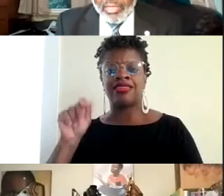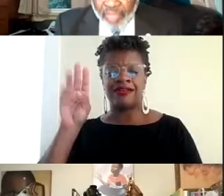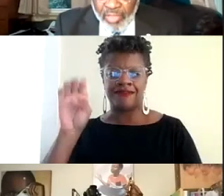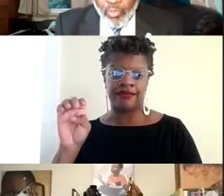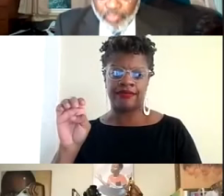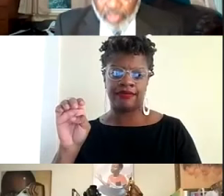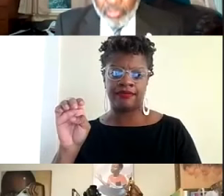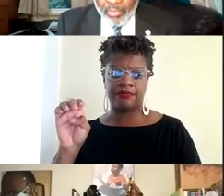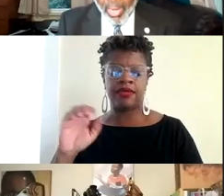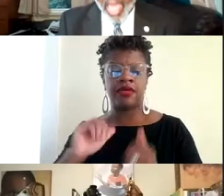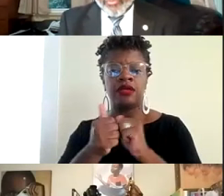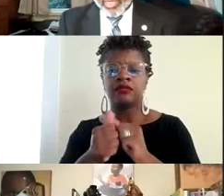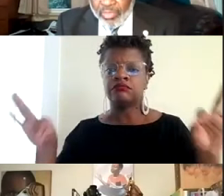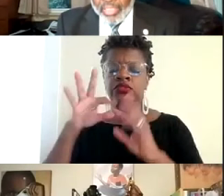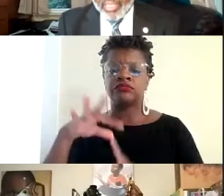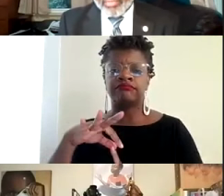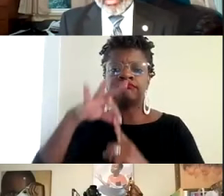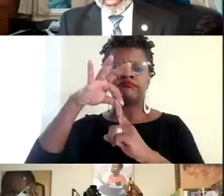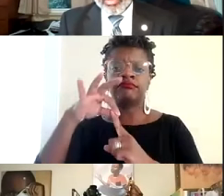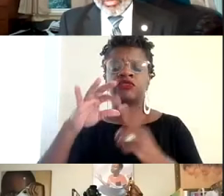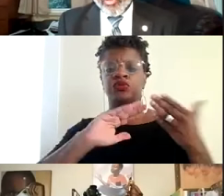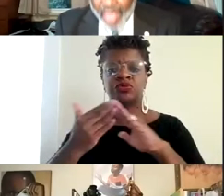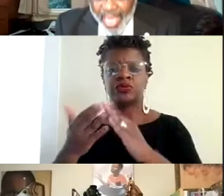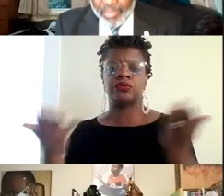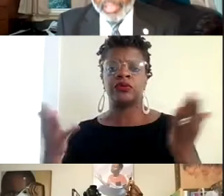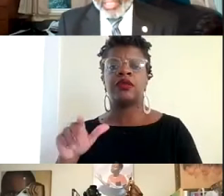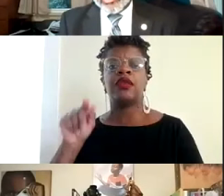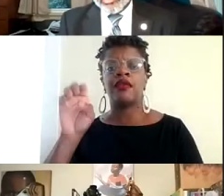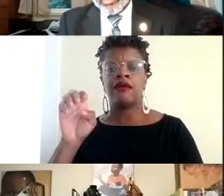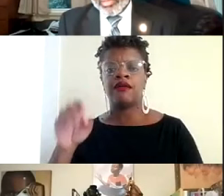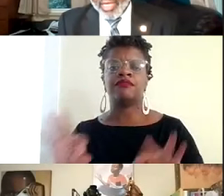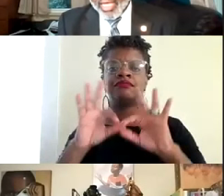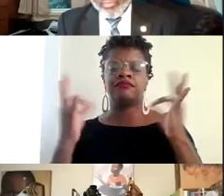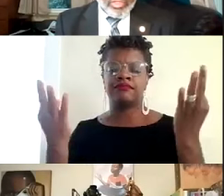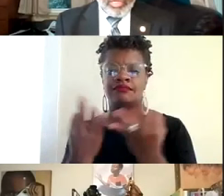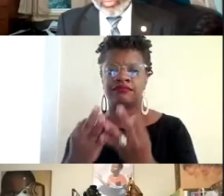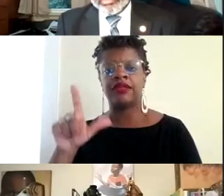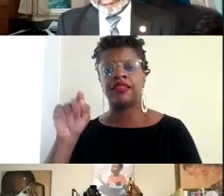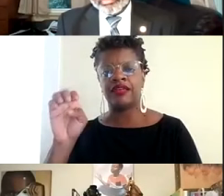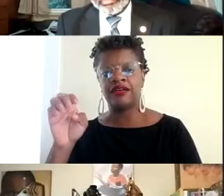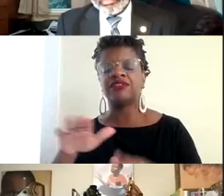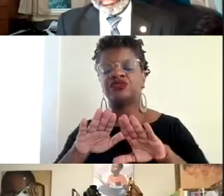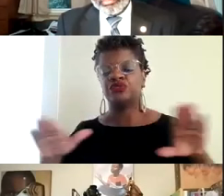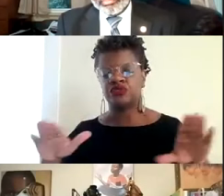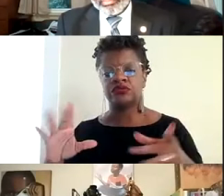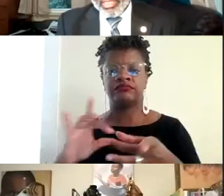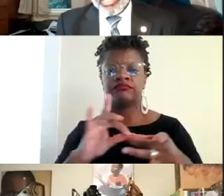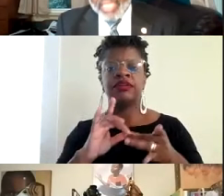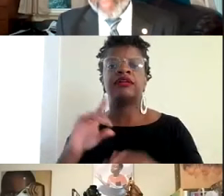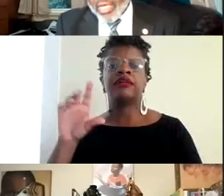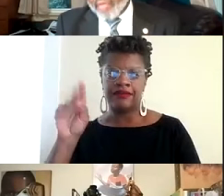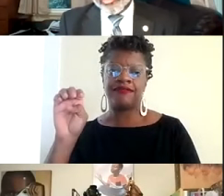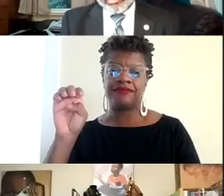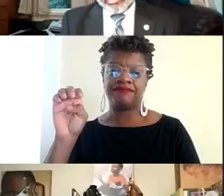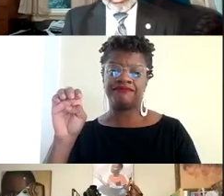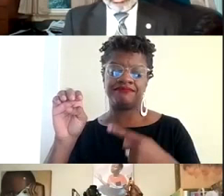is the essential building block for community, for families, and for children: the